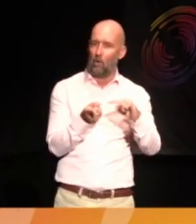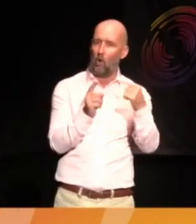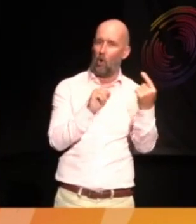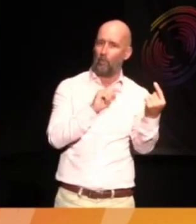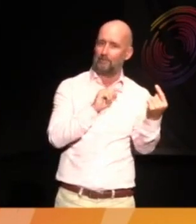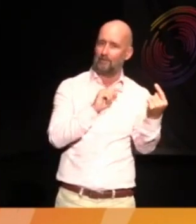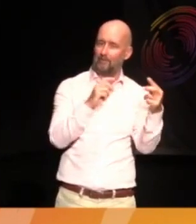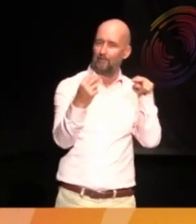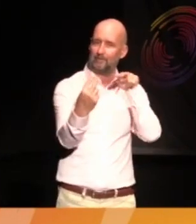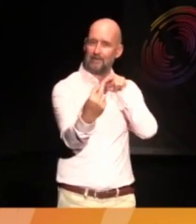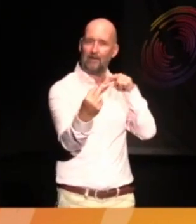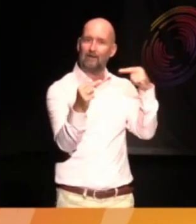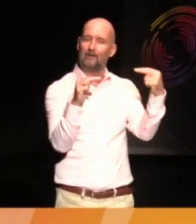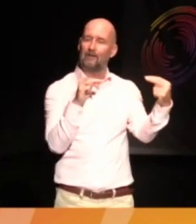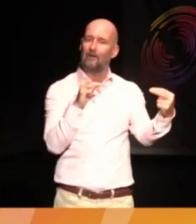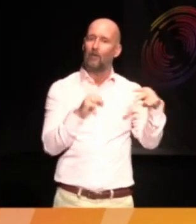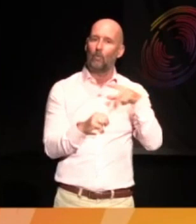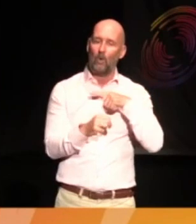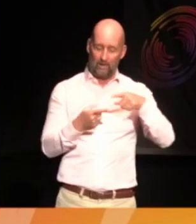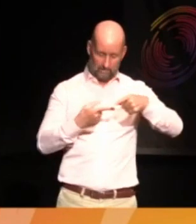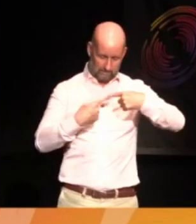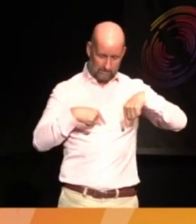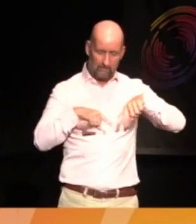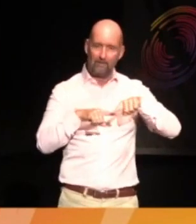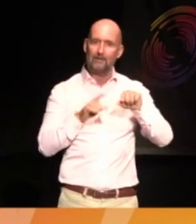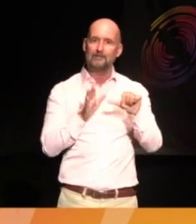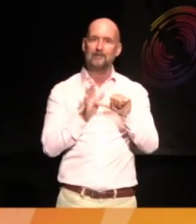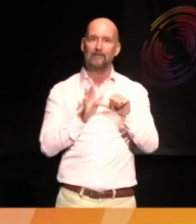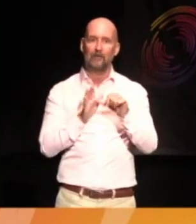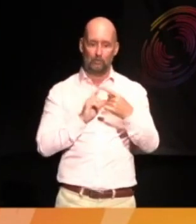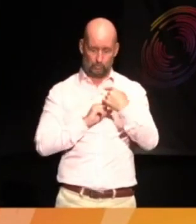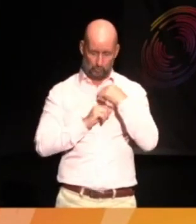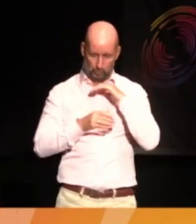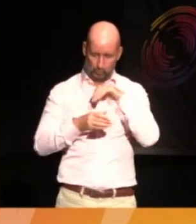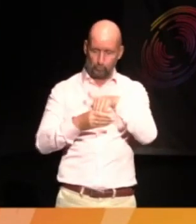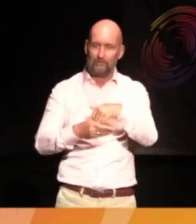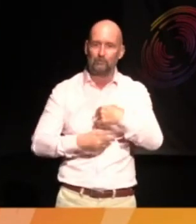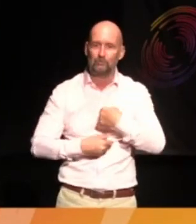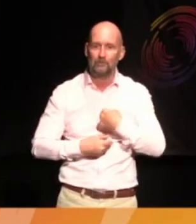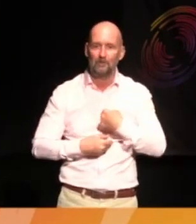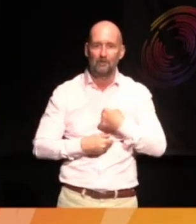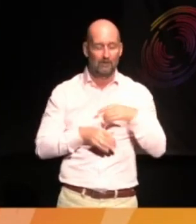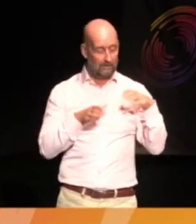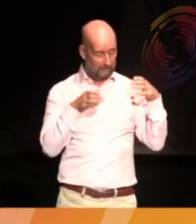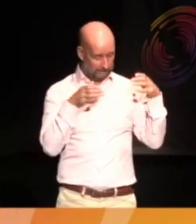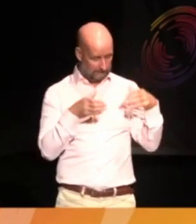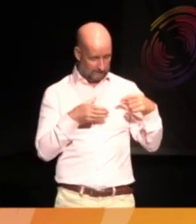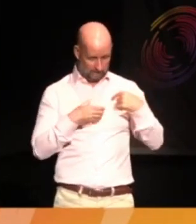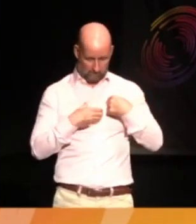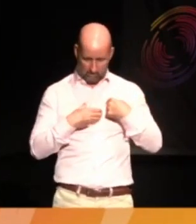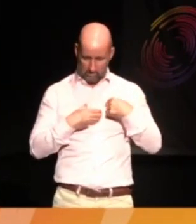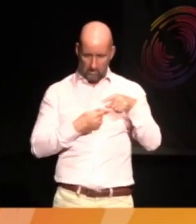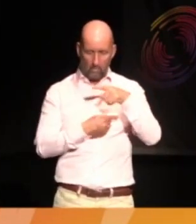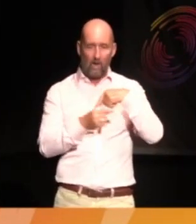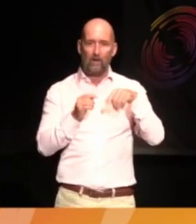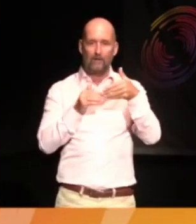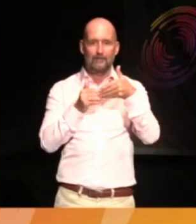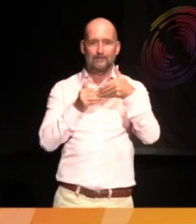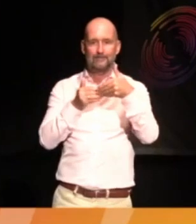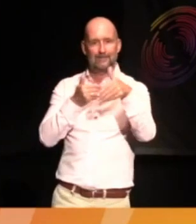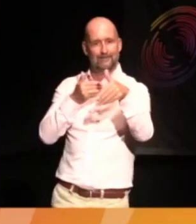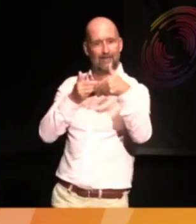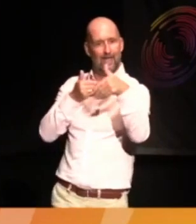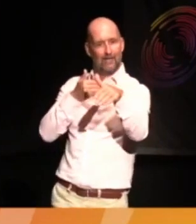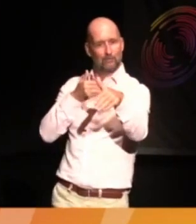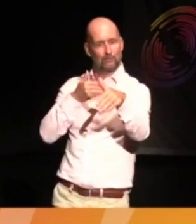and we saw ourselves as a sector that was hard to reach? We saw ourselves as a sector that was disengaged,